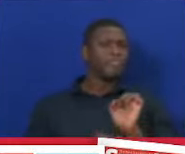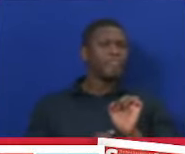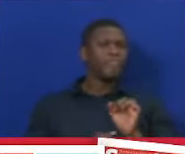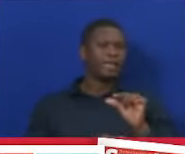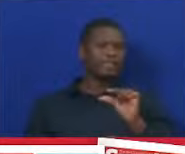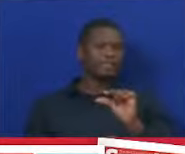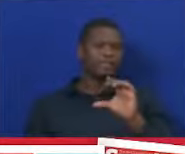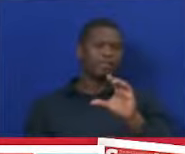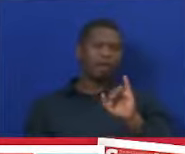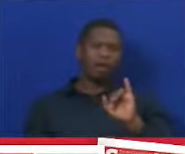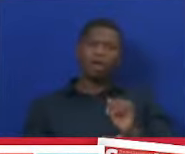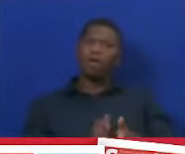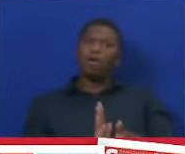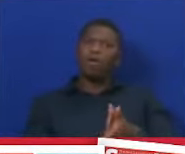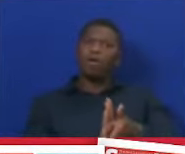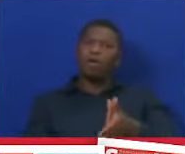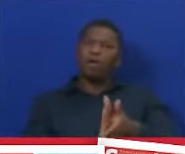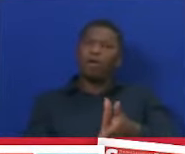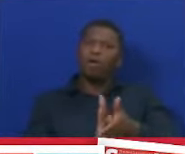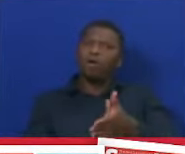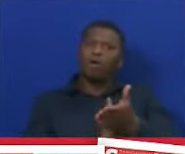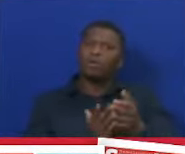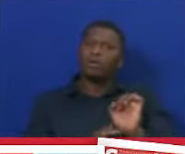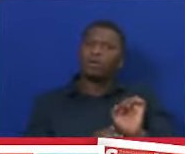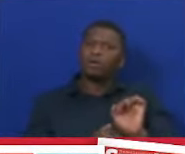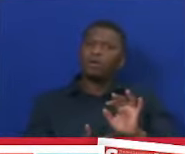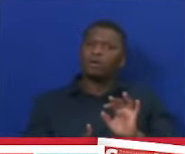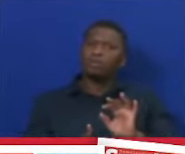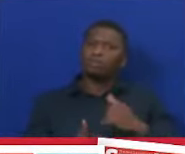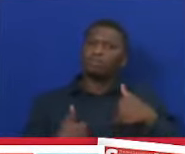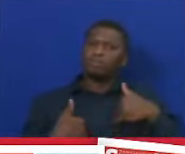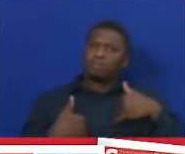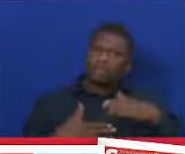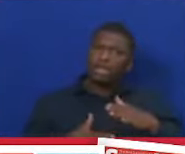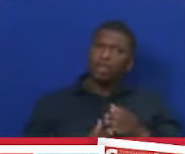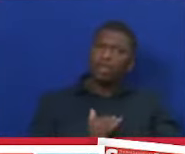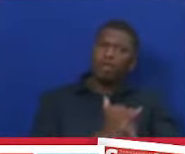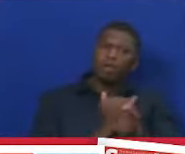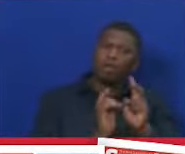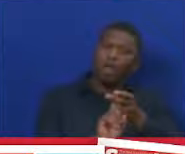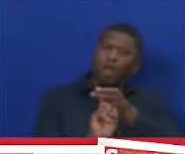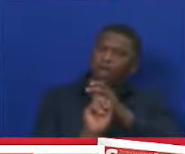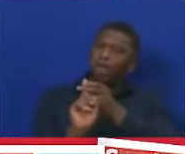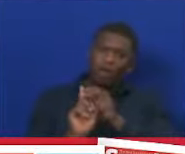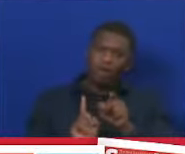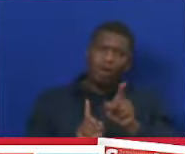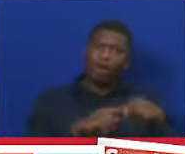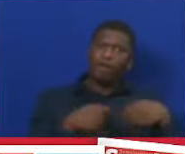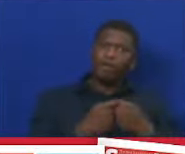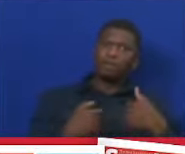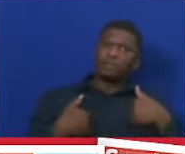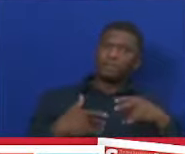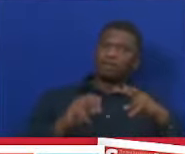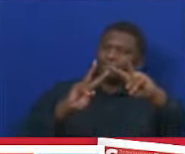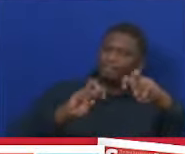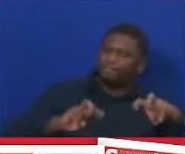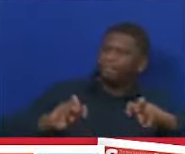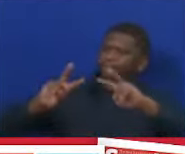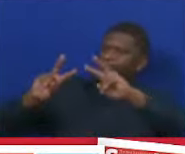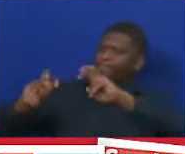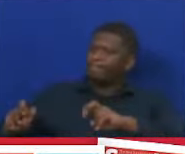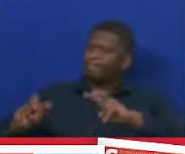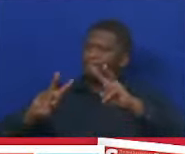became involved in the investigation of these 2 kidnappings, and then also inform the Commission